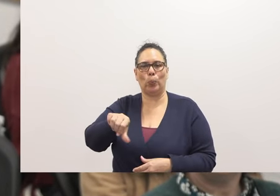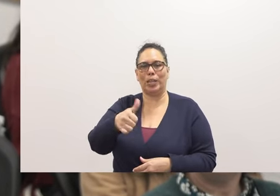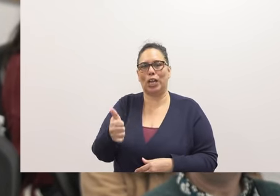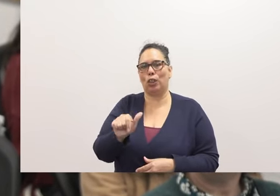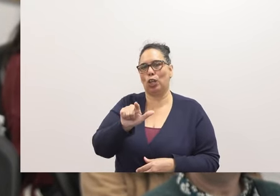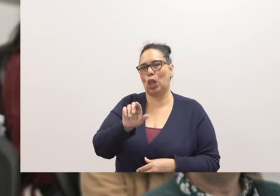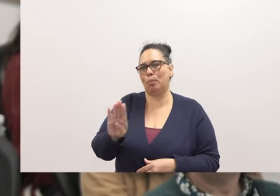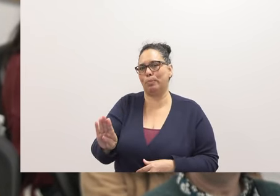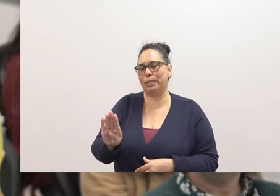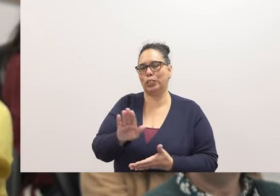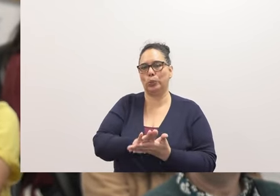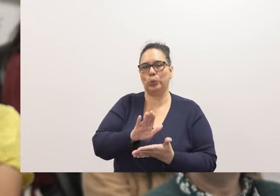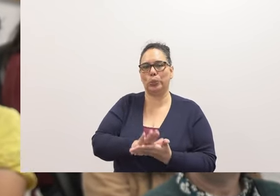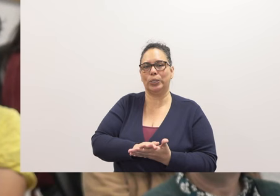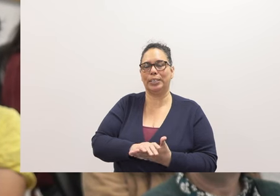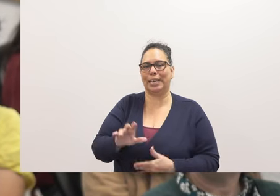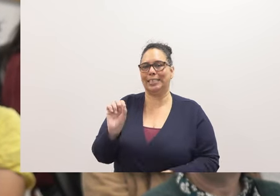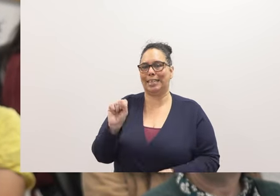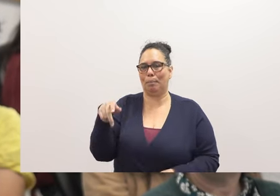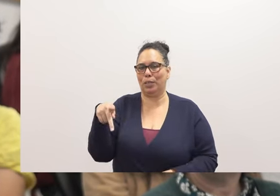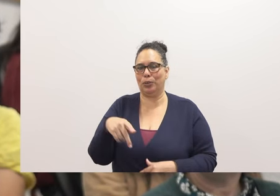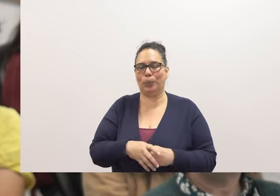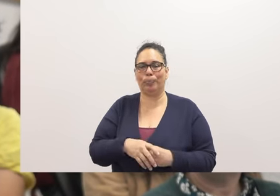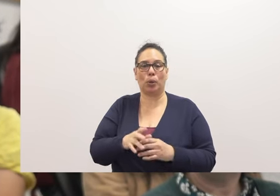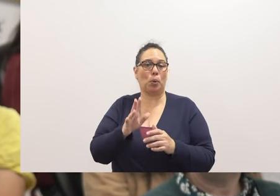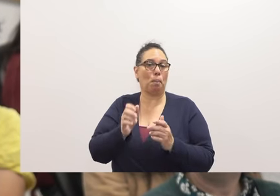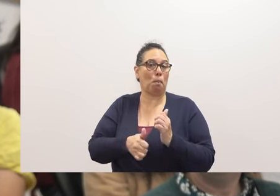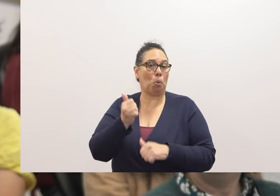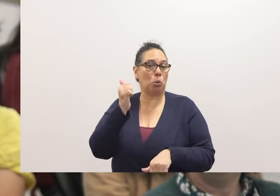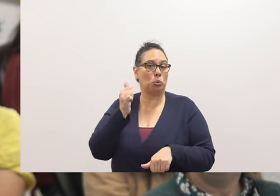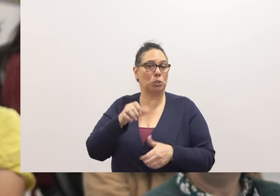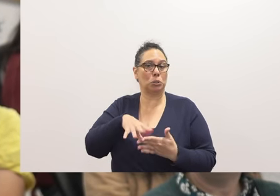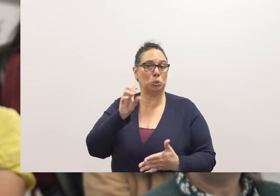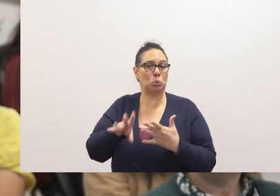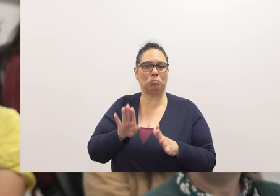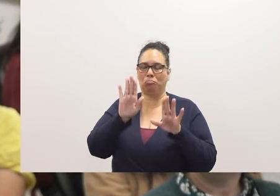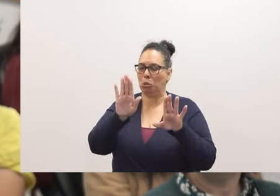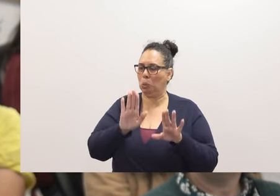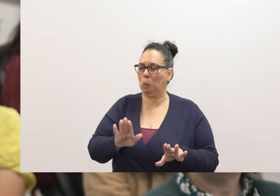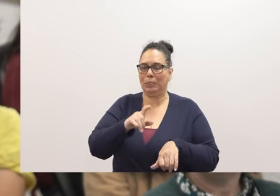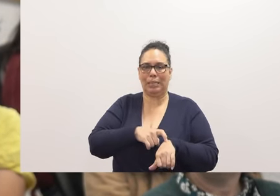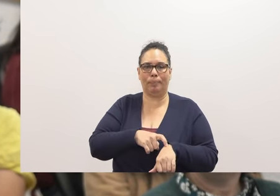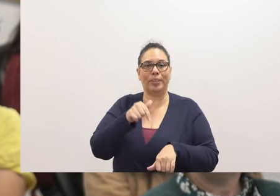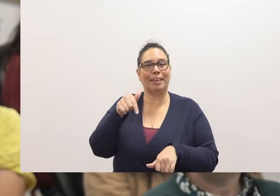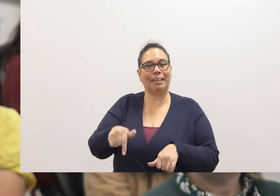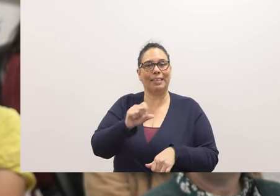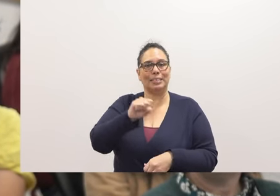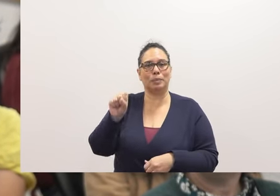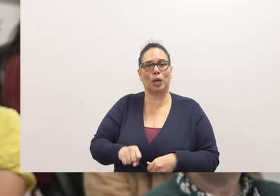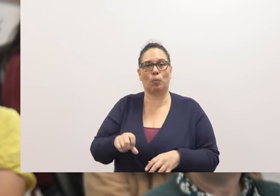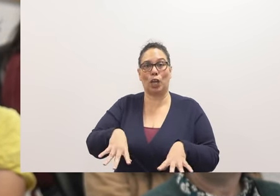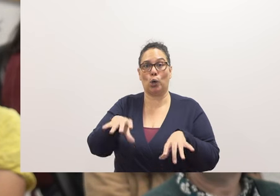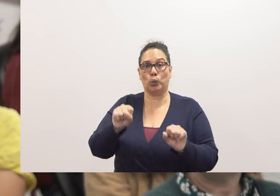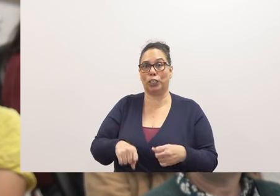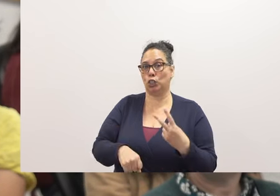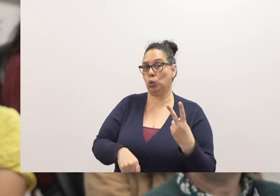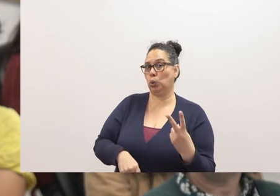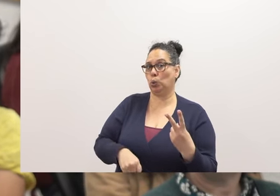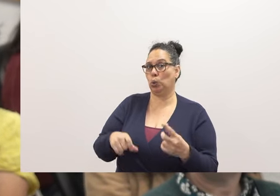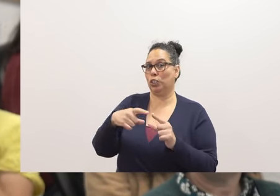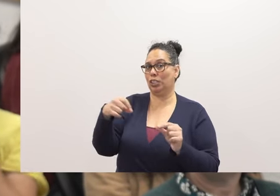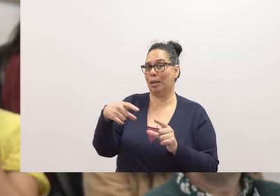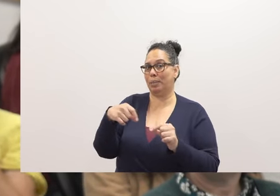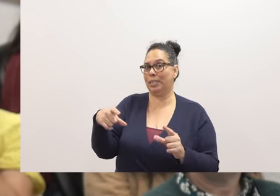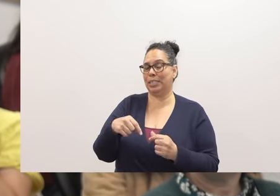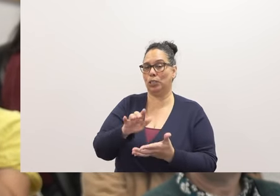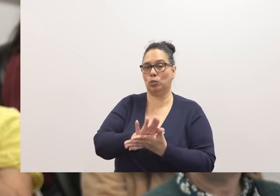and the majority of the students had an amazing time. This semester, we also hosted two Japanese schools with performances from the